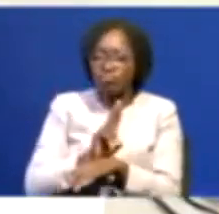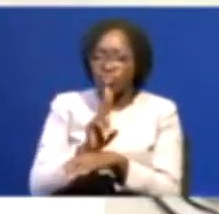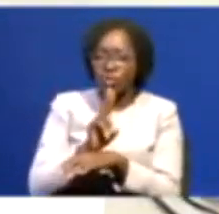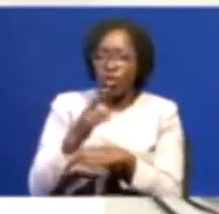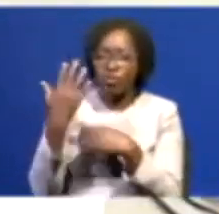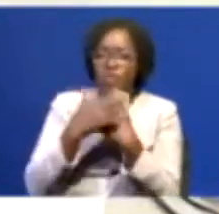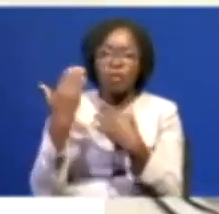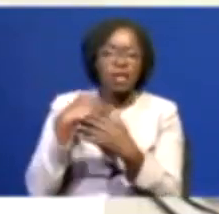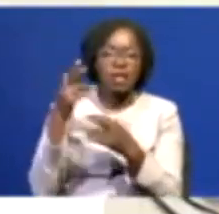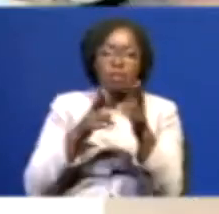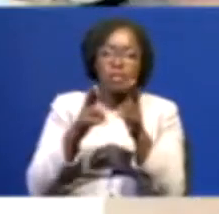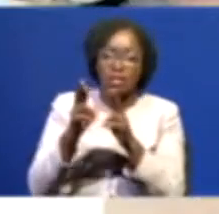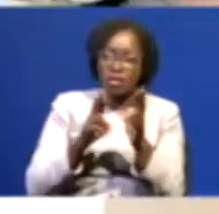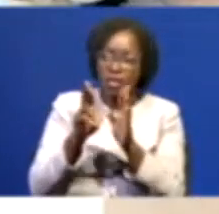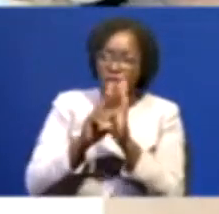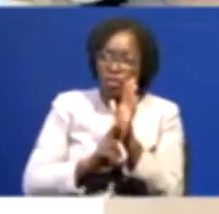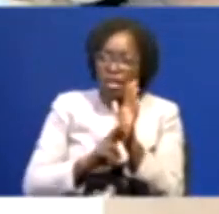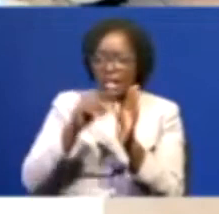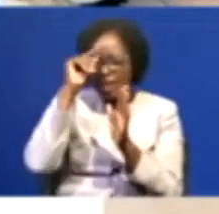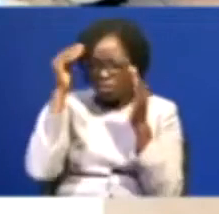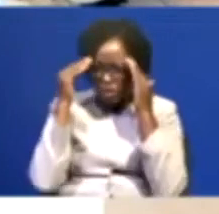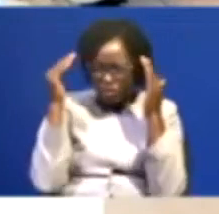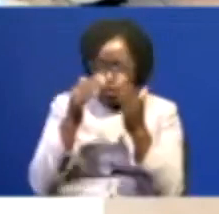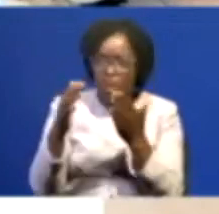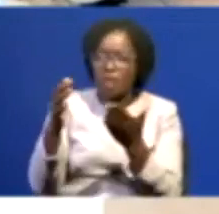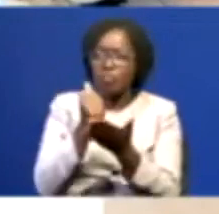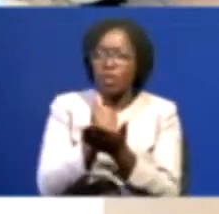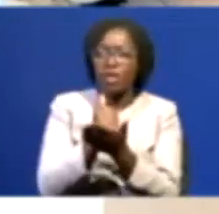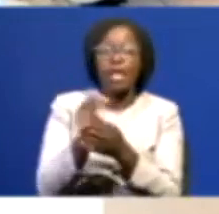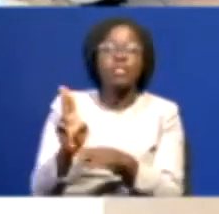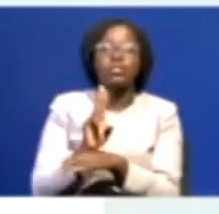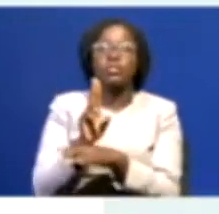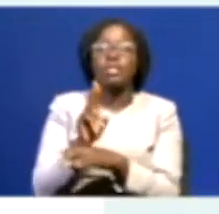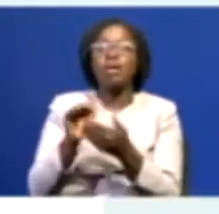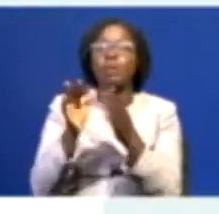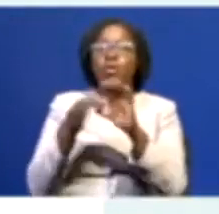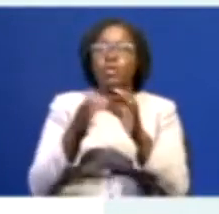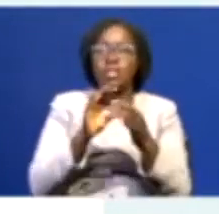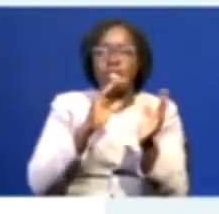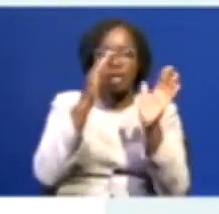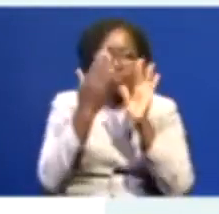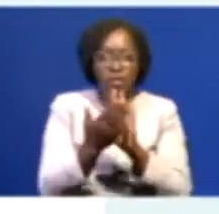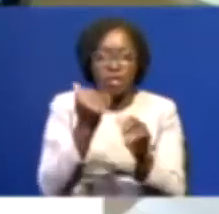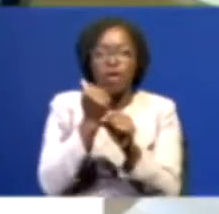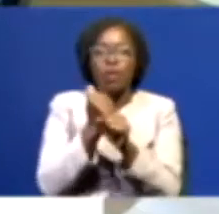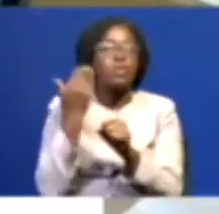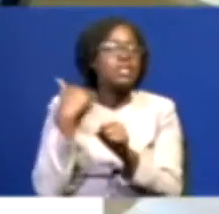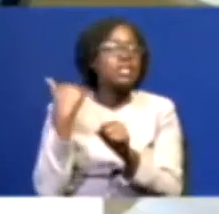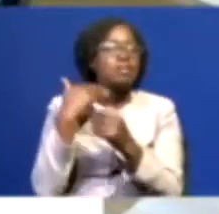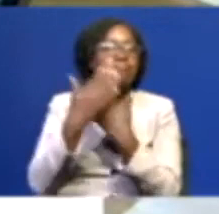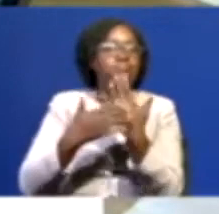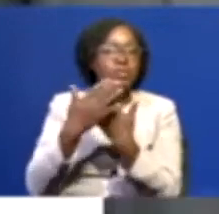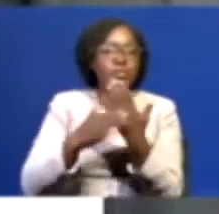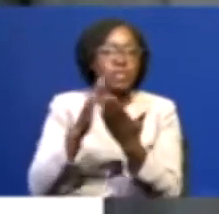regulations, the PS said the government will be keen on employing a much more coordinated approach in dealing with cyber crimes and sharing